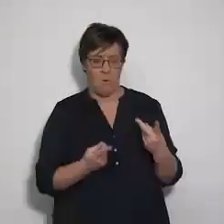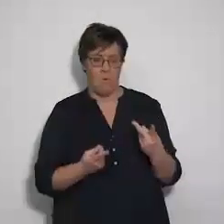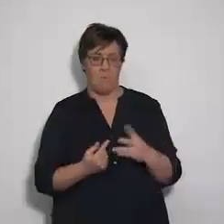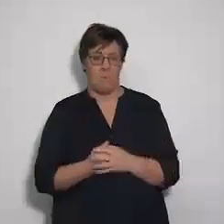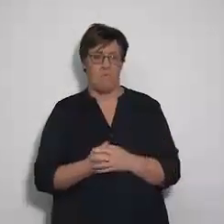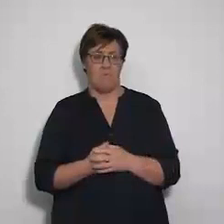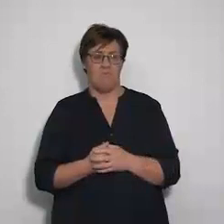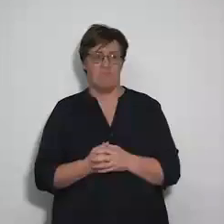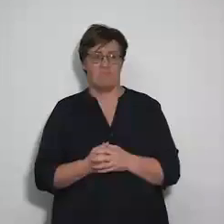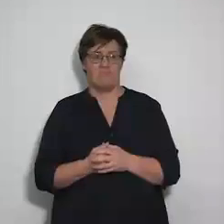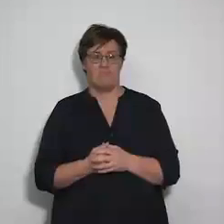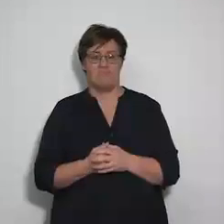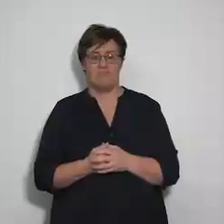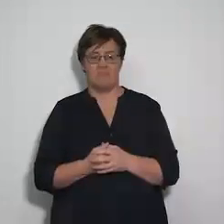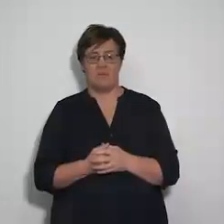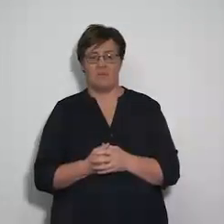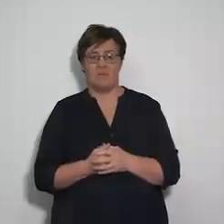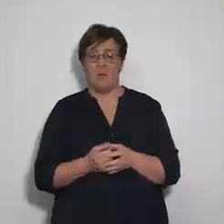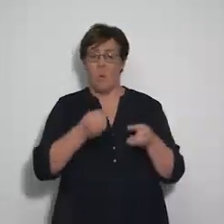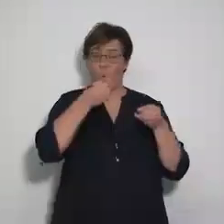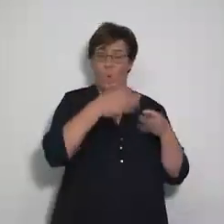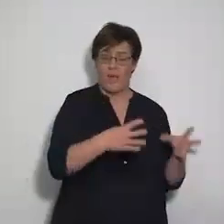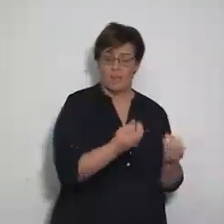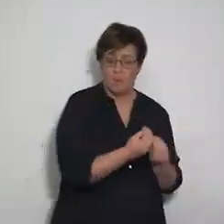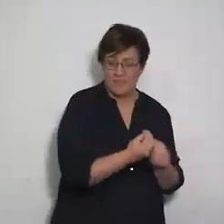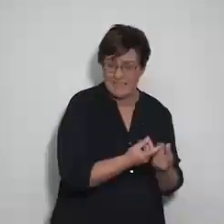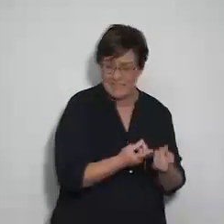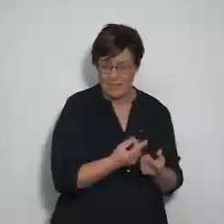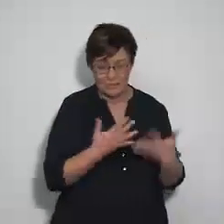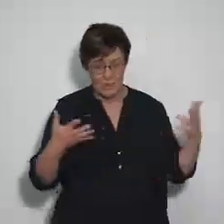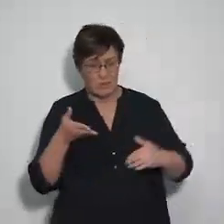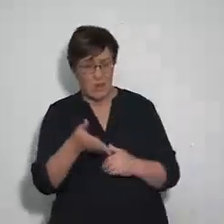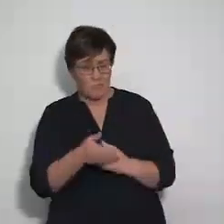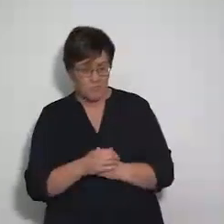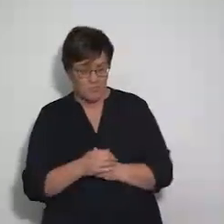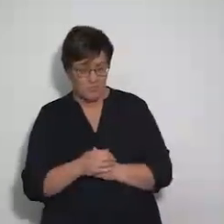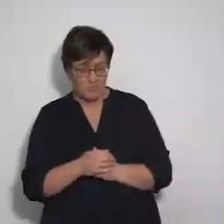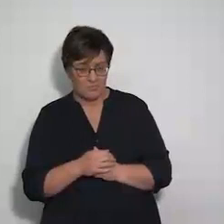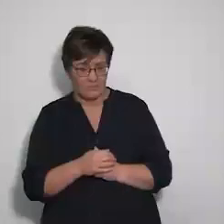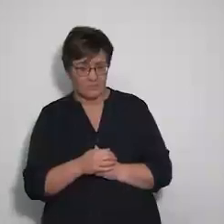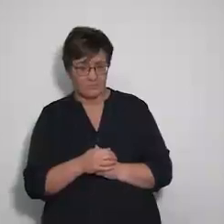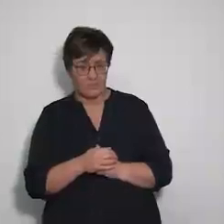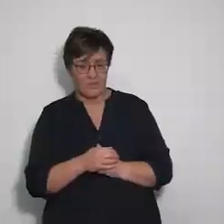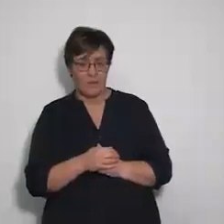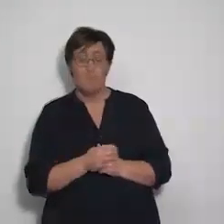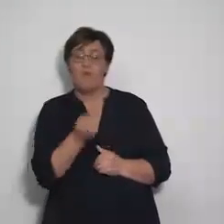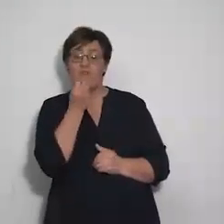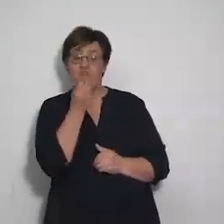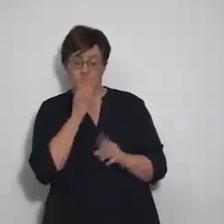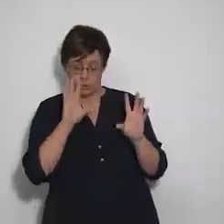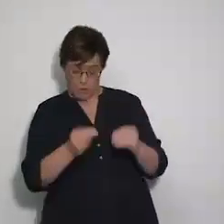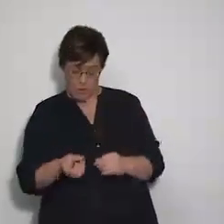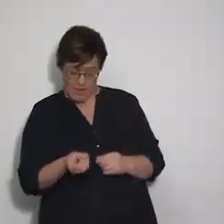could be an increase in the concentration of waste products. If we stopped